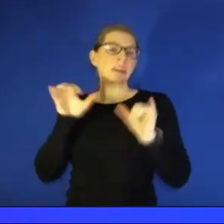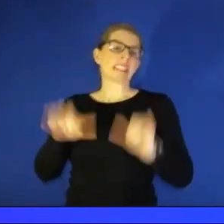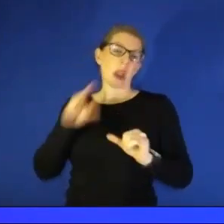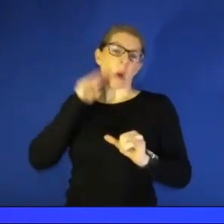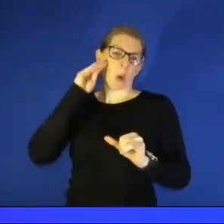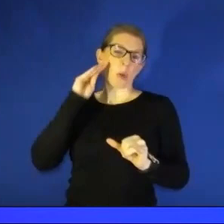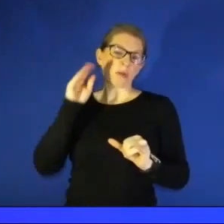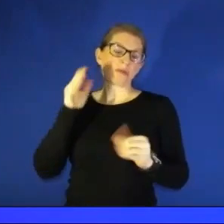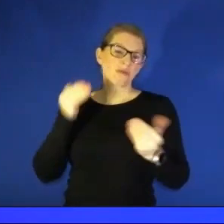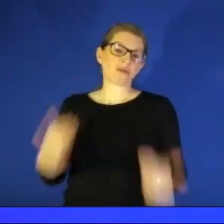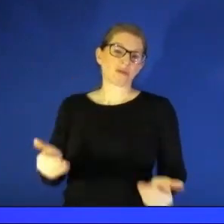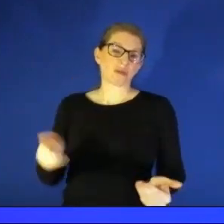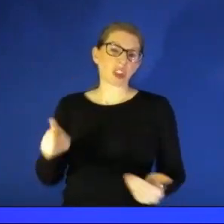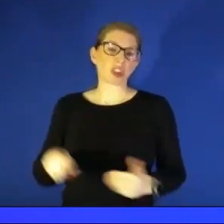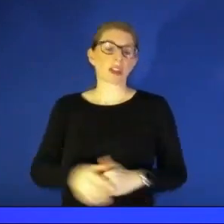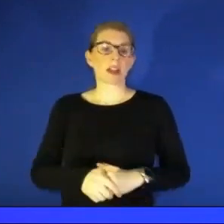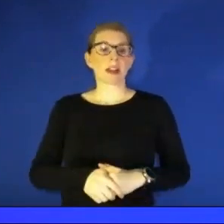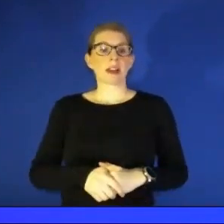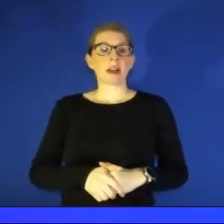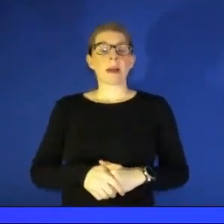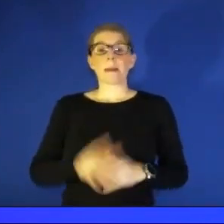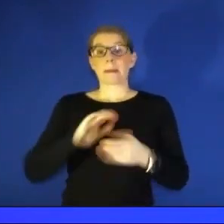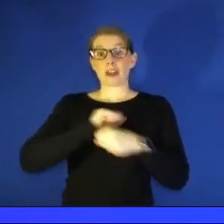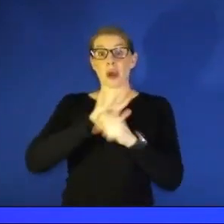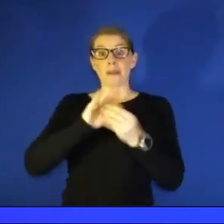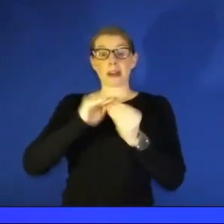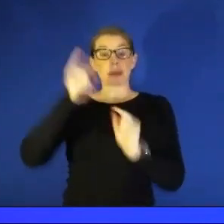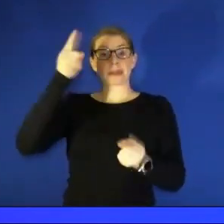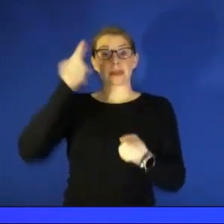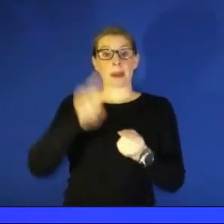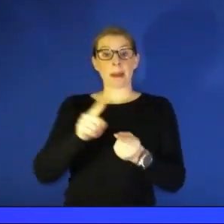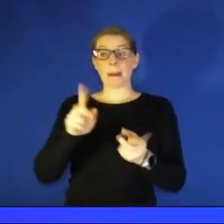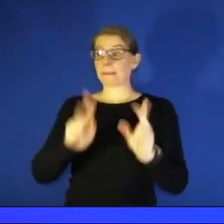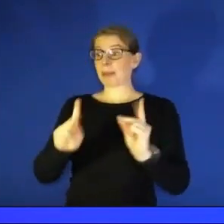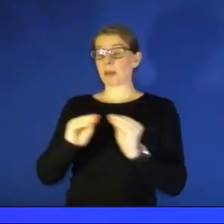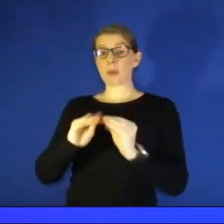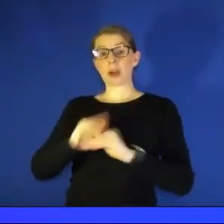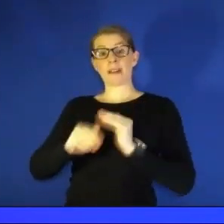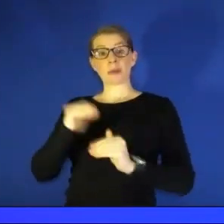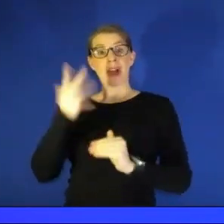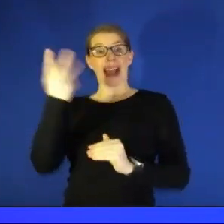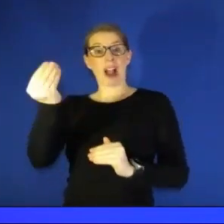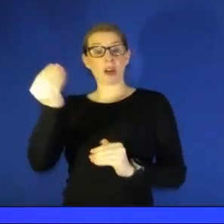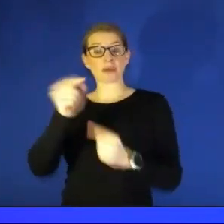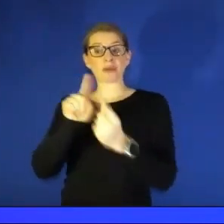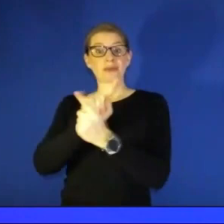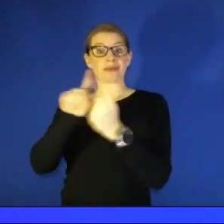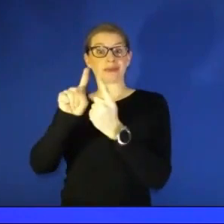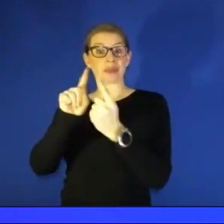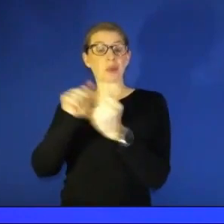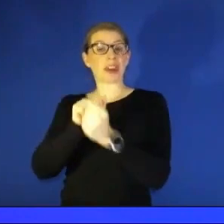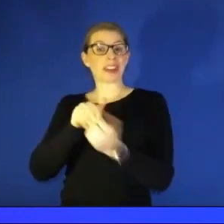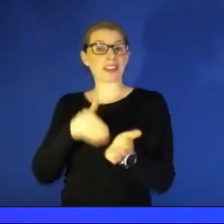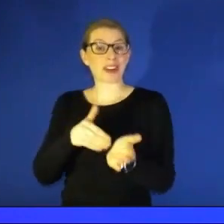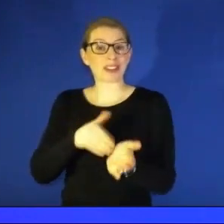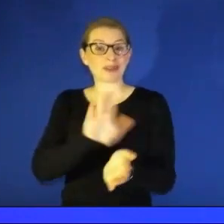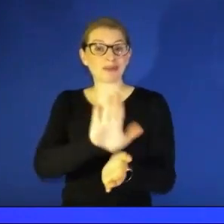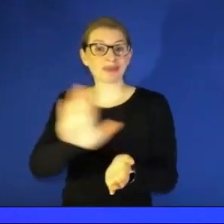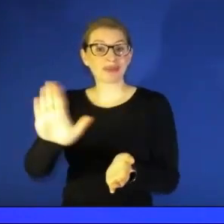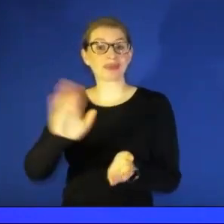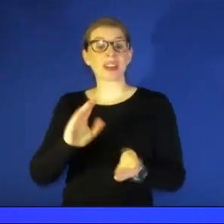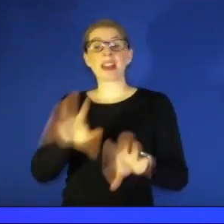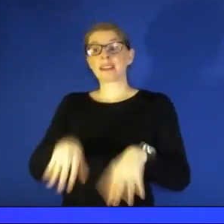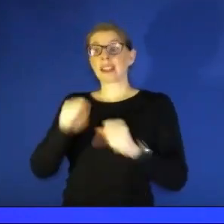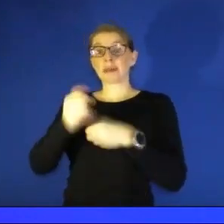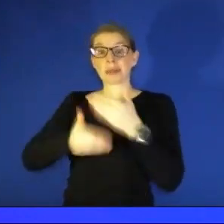And now as numbers have gone down, people are more comfortable getting out, seeing their doctor, and having those procedures and